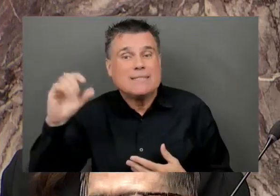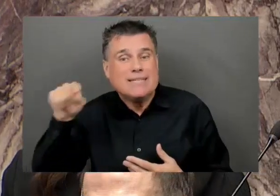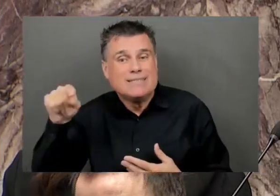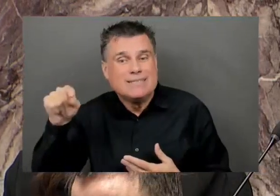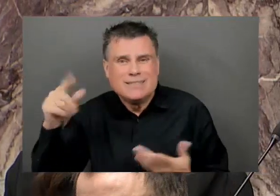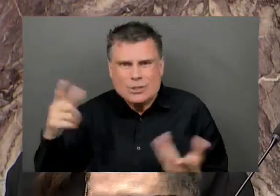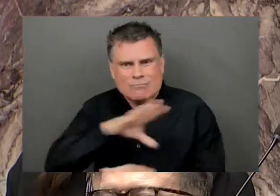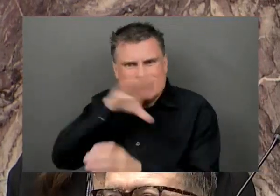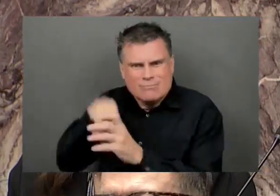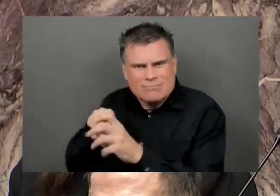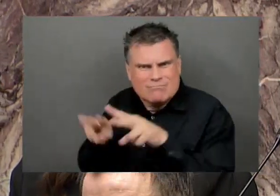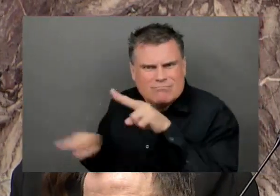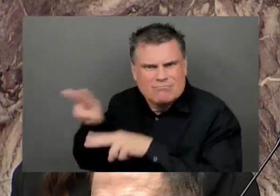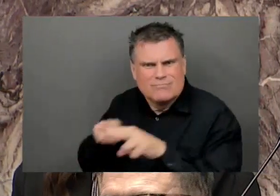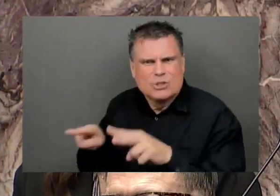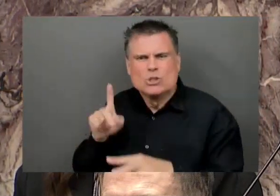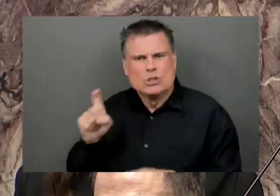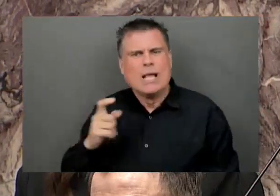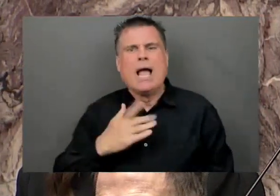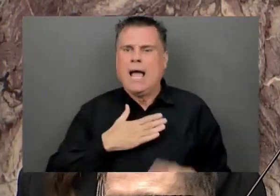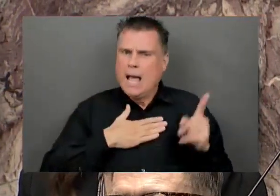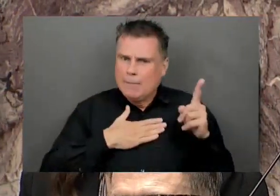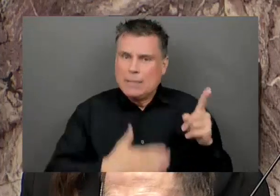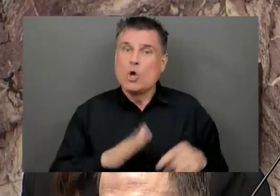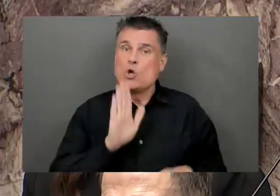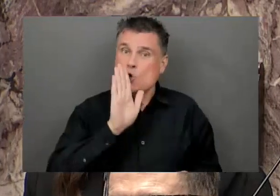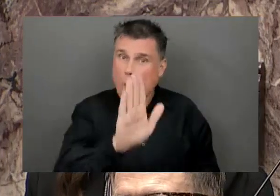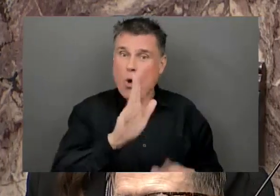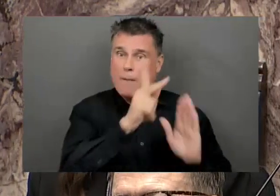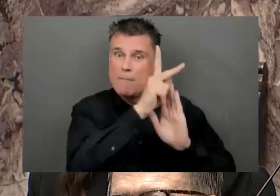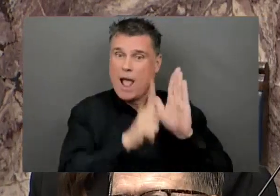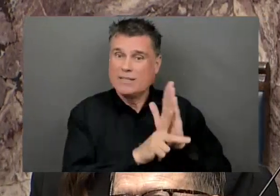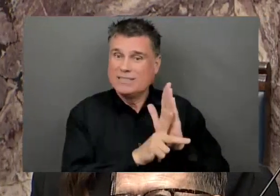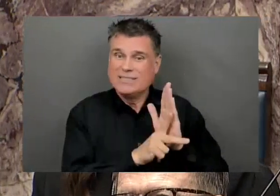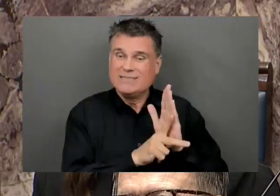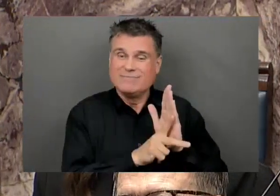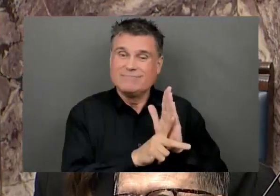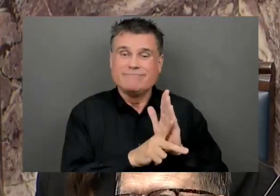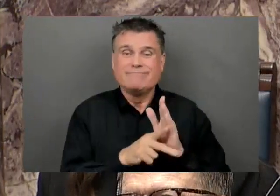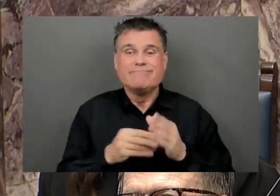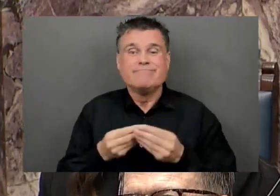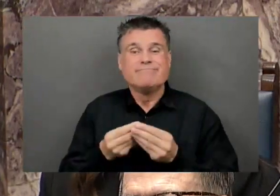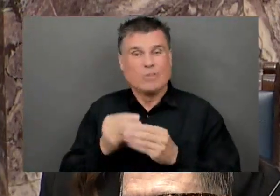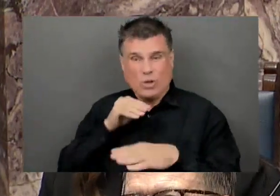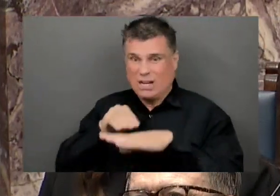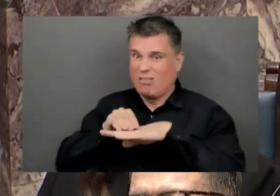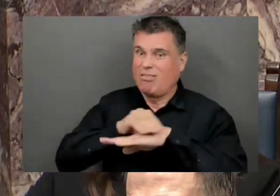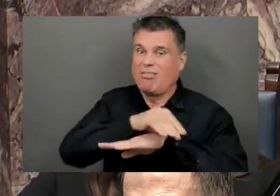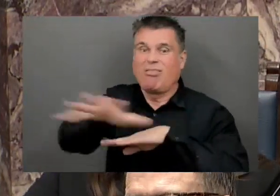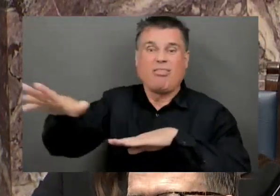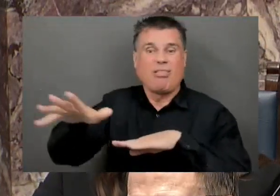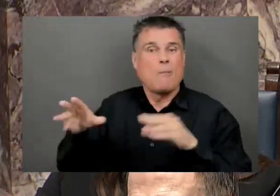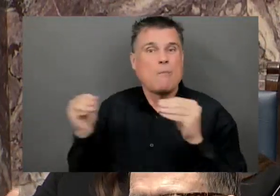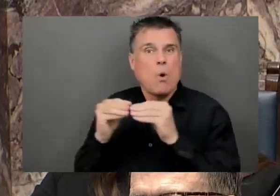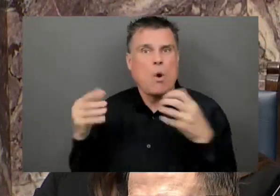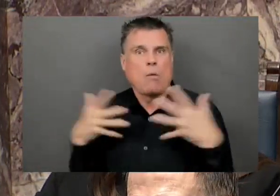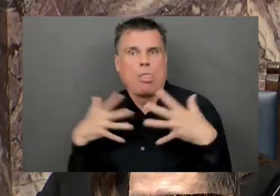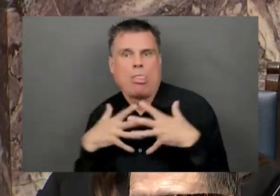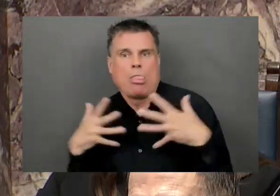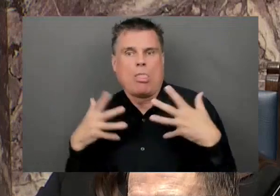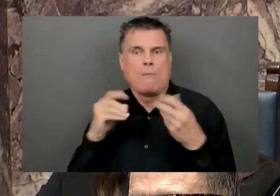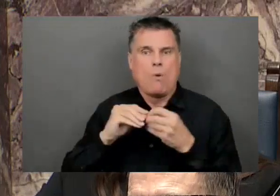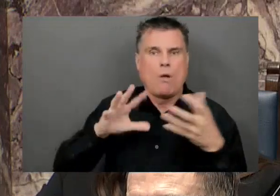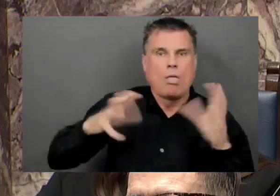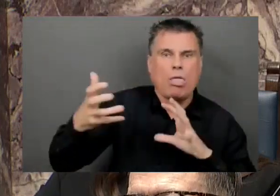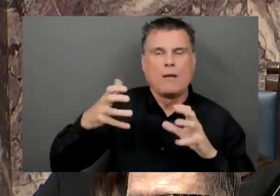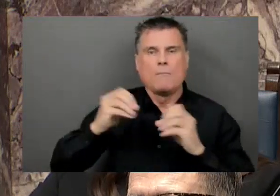policies are causing fear, anxiety, and in fact, damage to people in the healthcare system. Will he show some